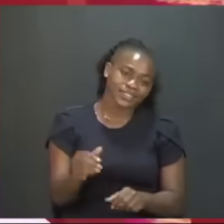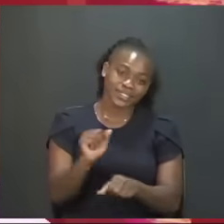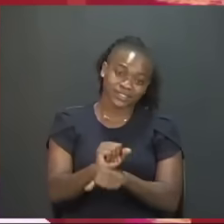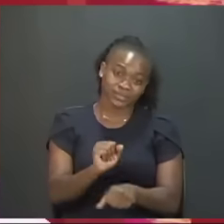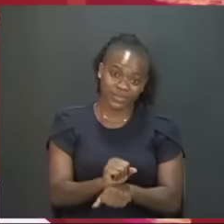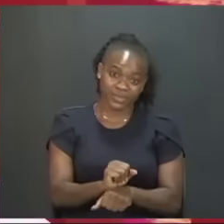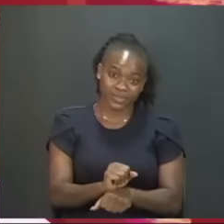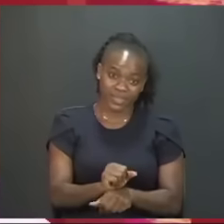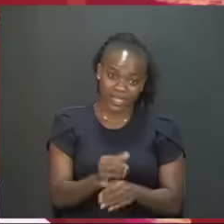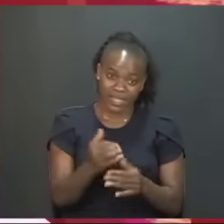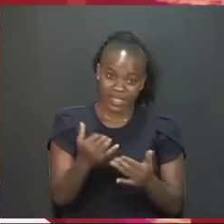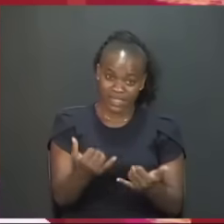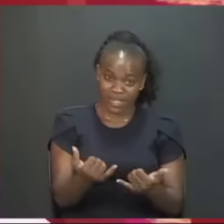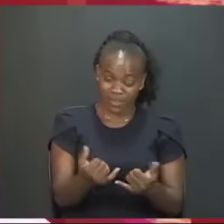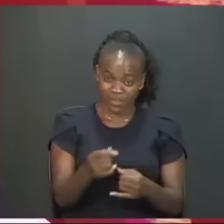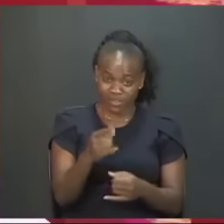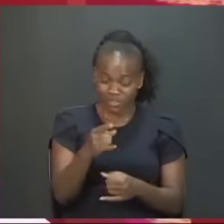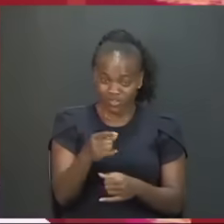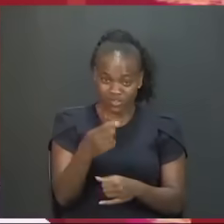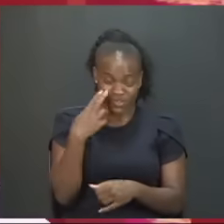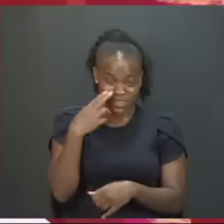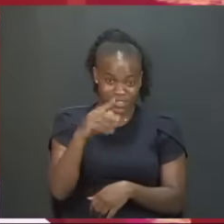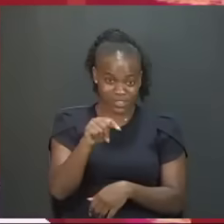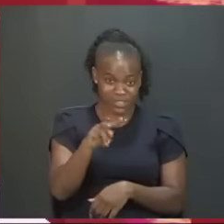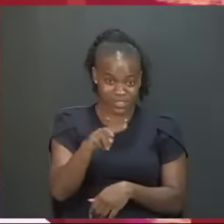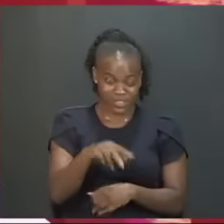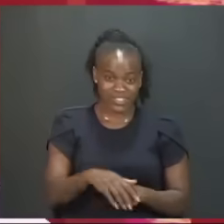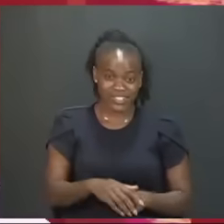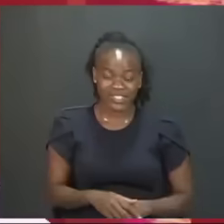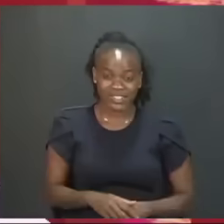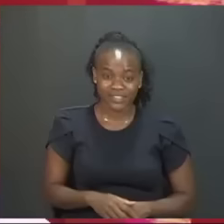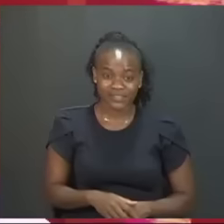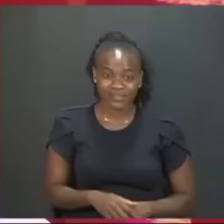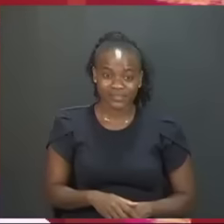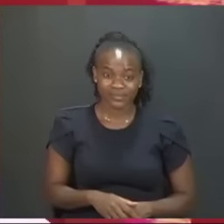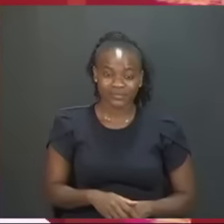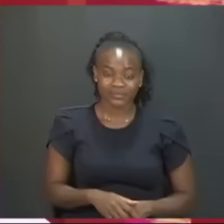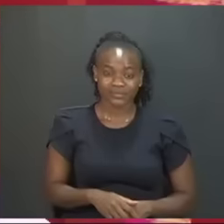speak, you are on live television. A